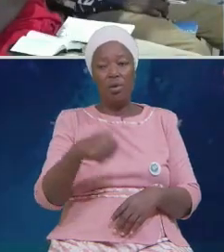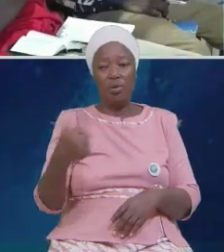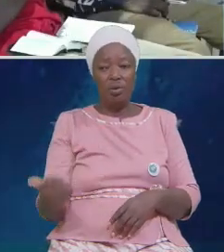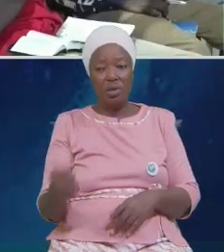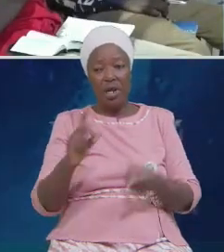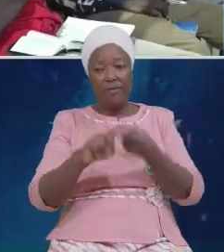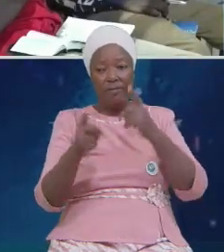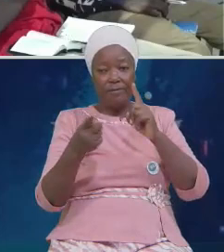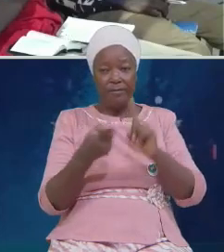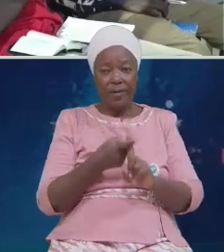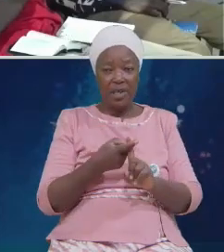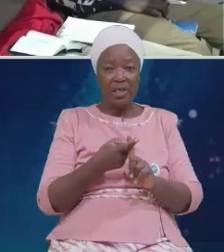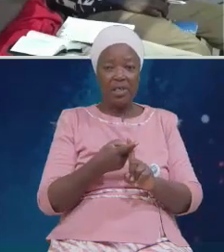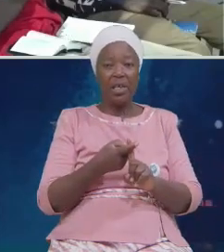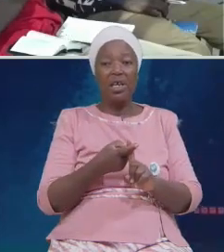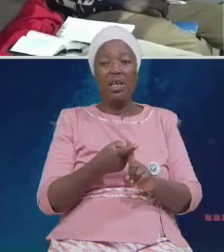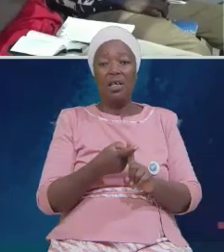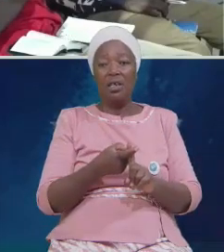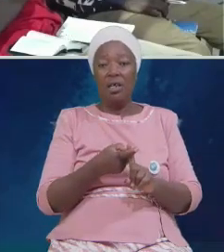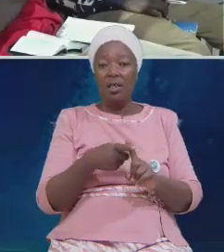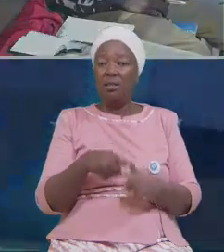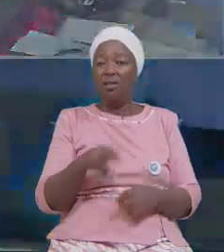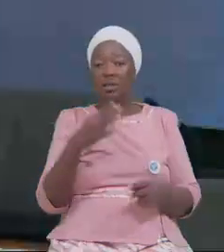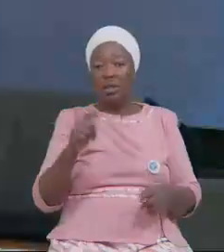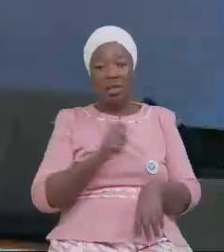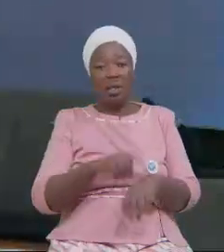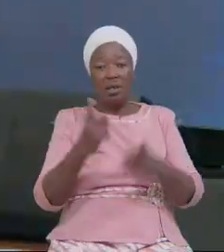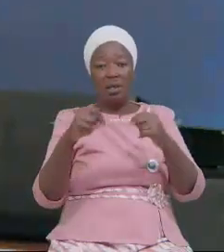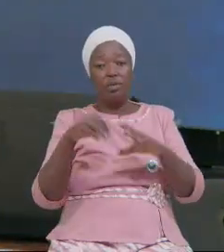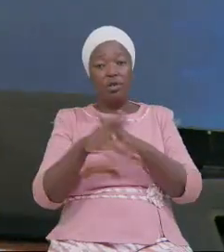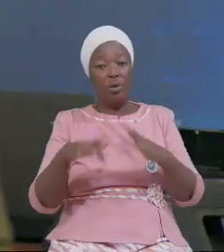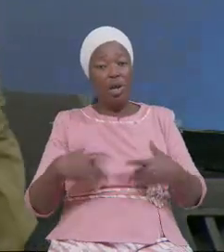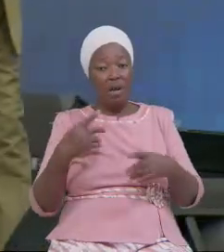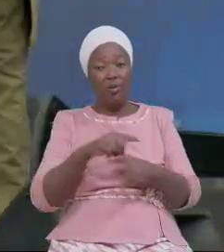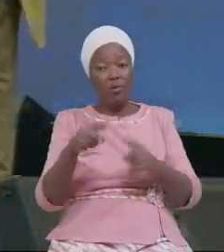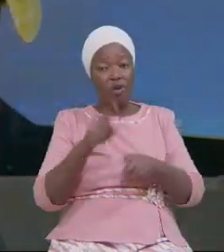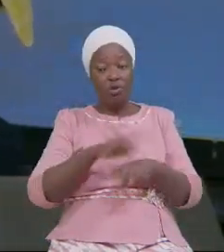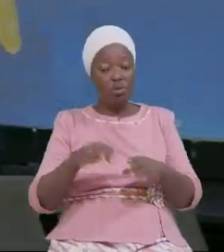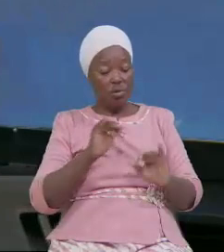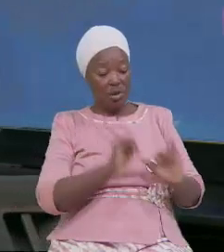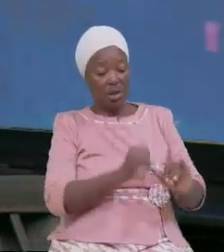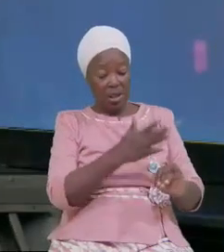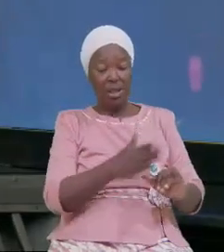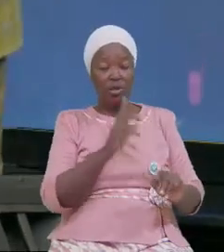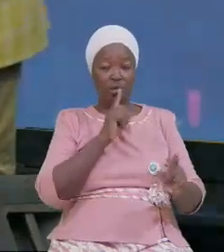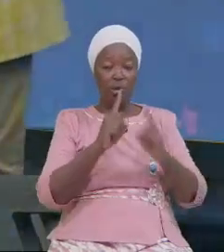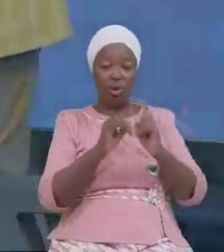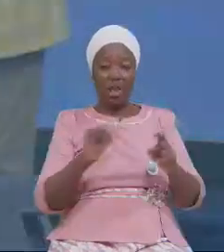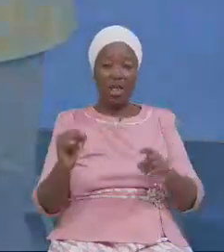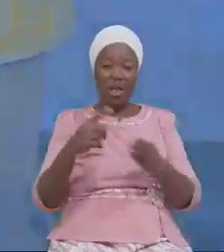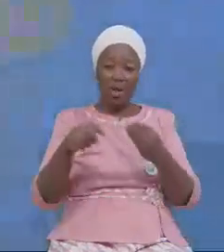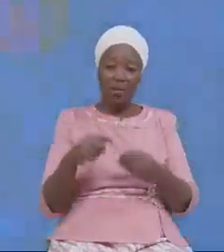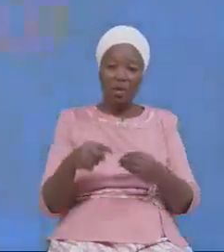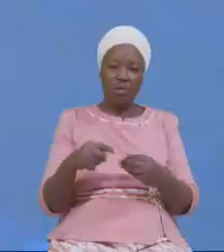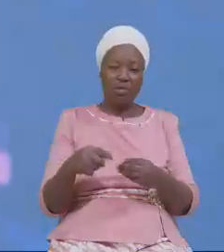in crime. A time comes in your life when you don't stay there talking about, you know,